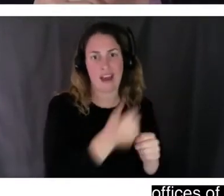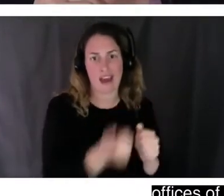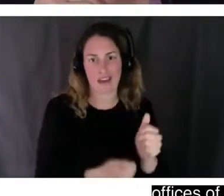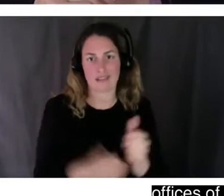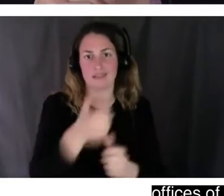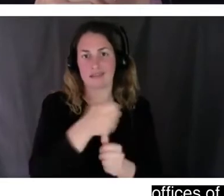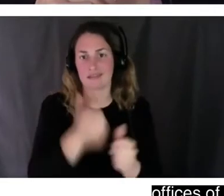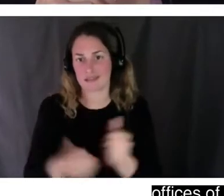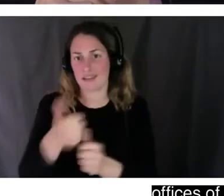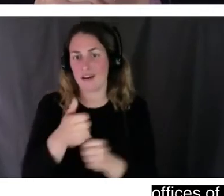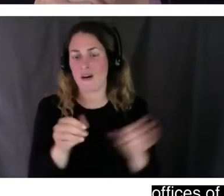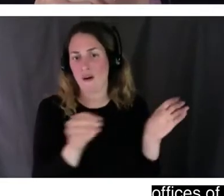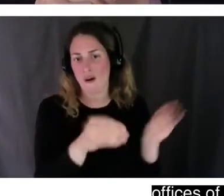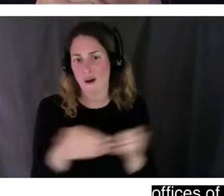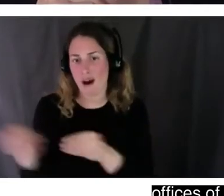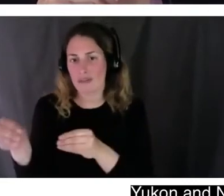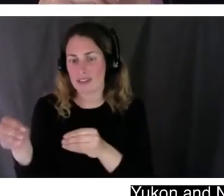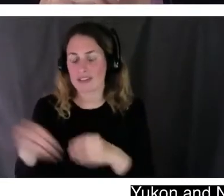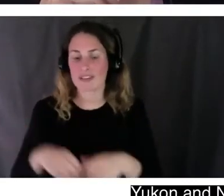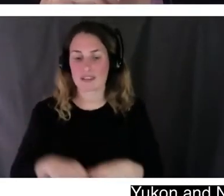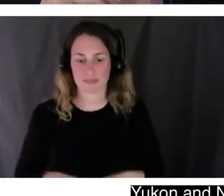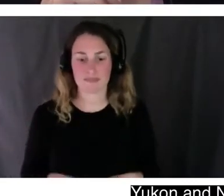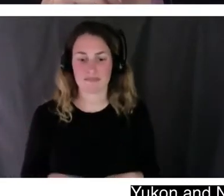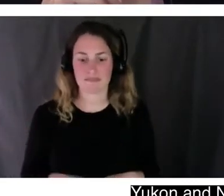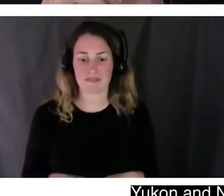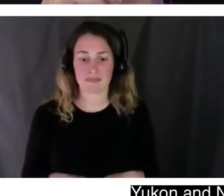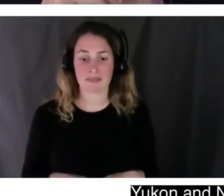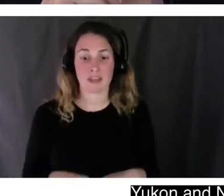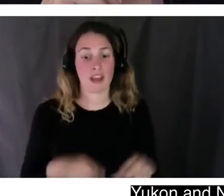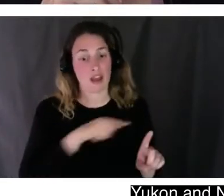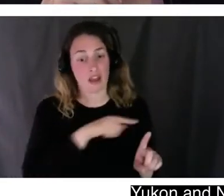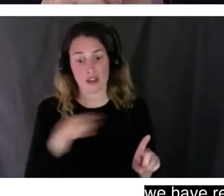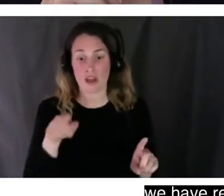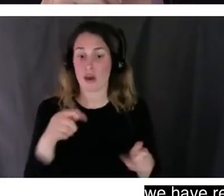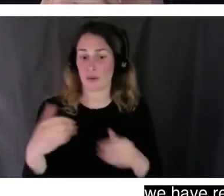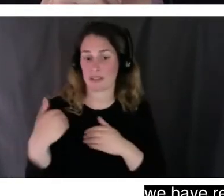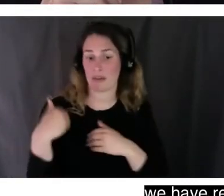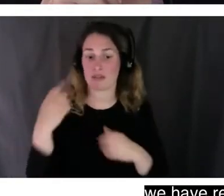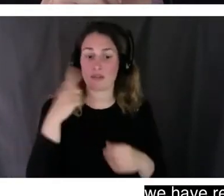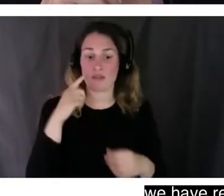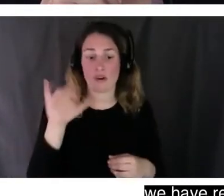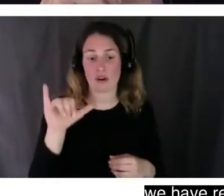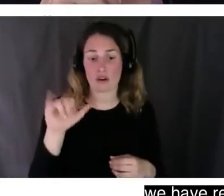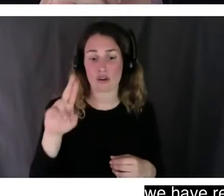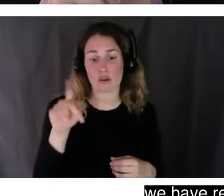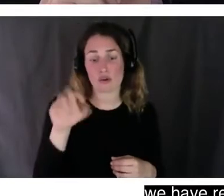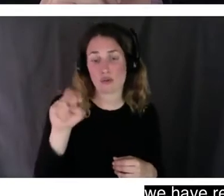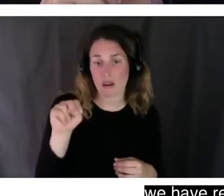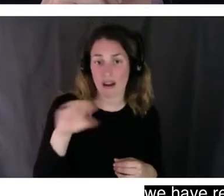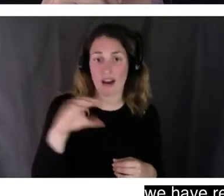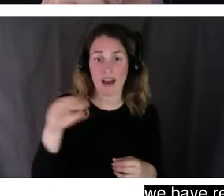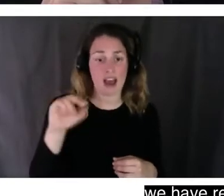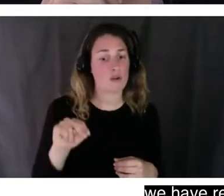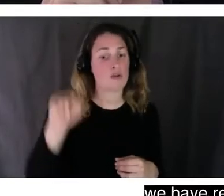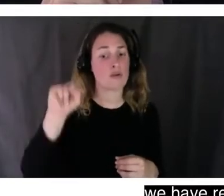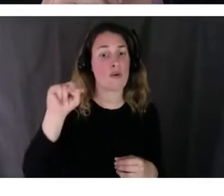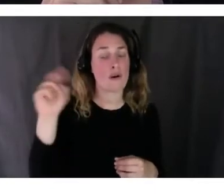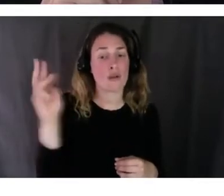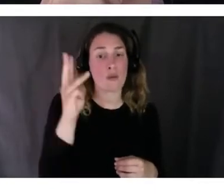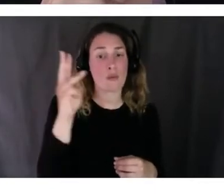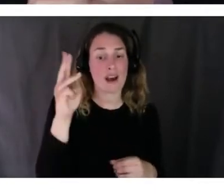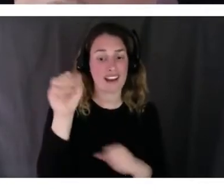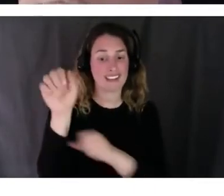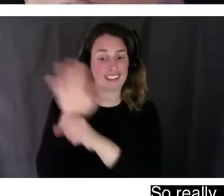responsible for the Yukon and Northwest Territories as well. And we have remote locations for some of